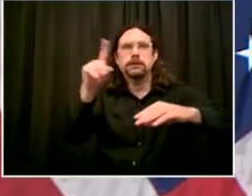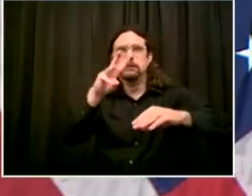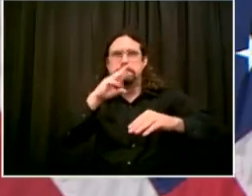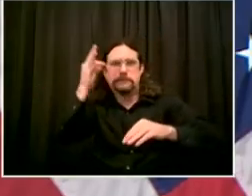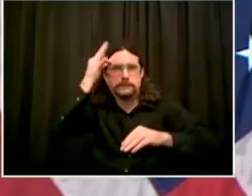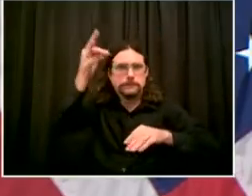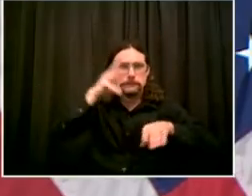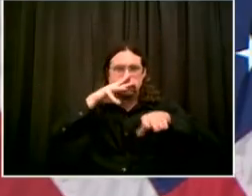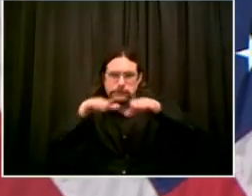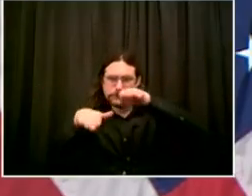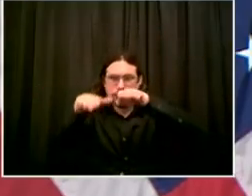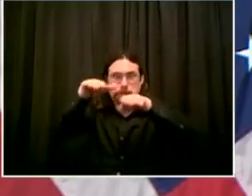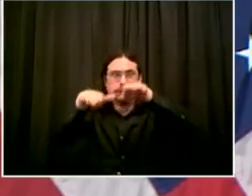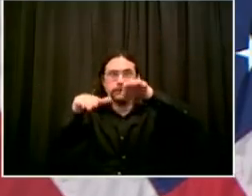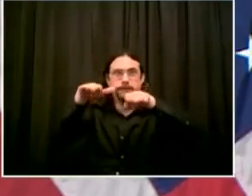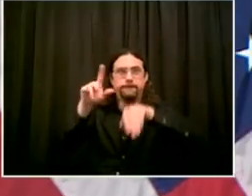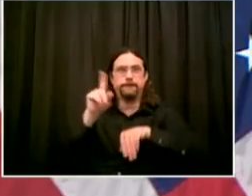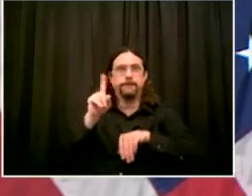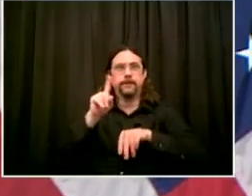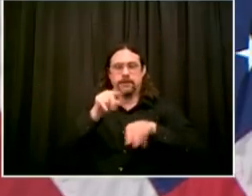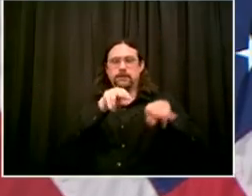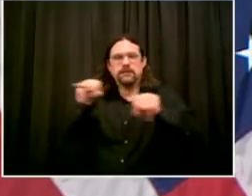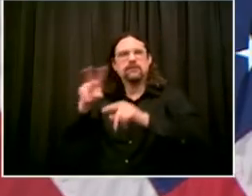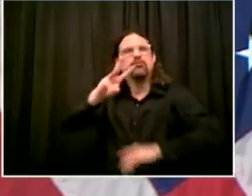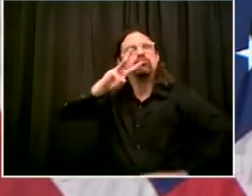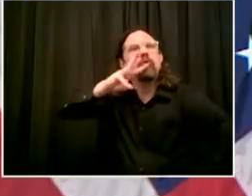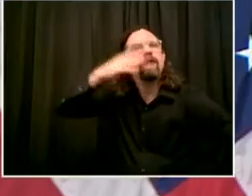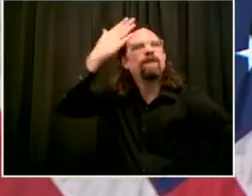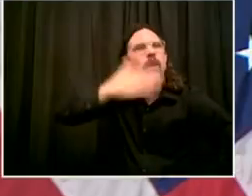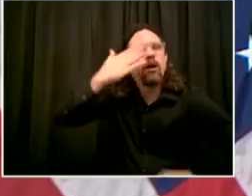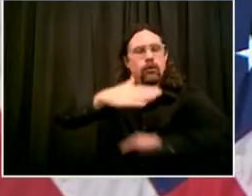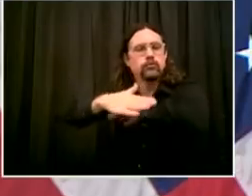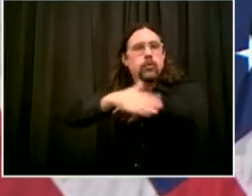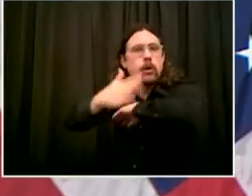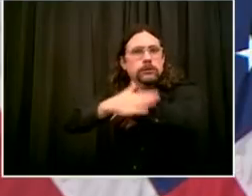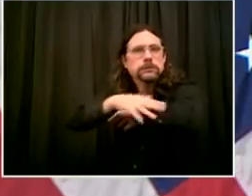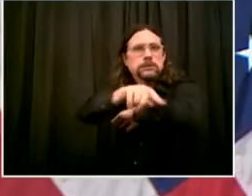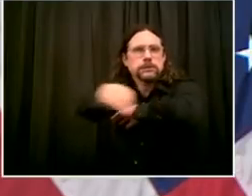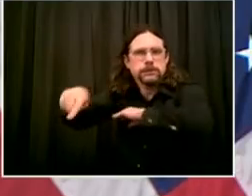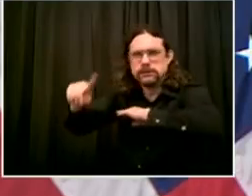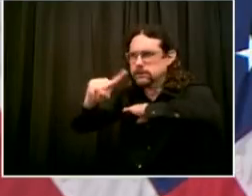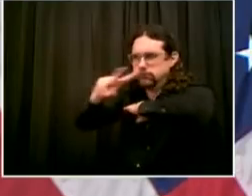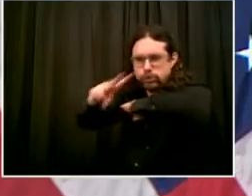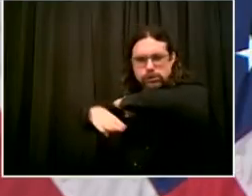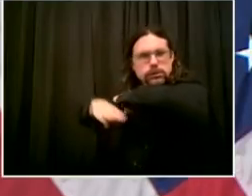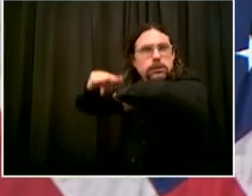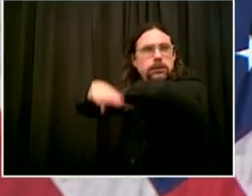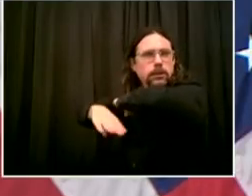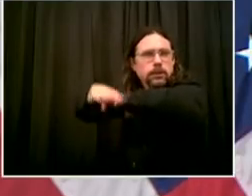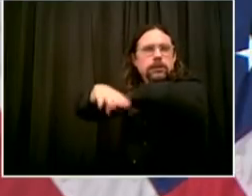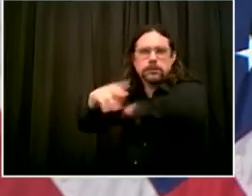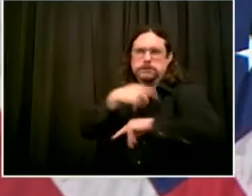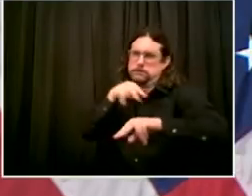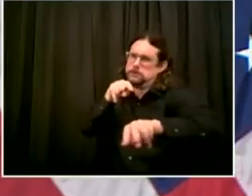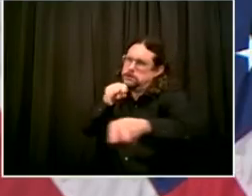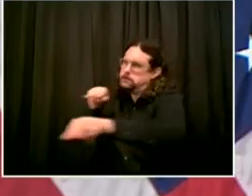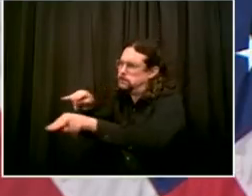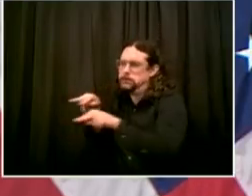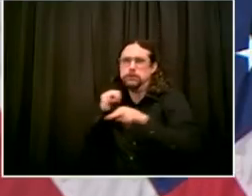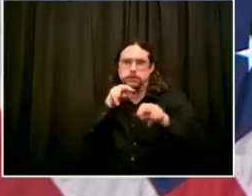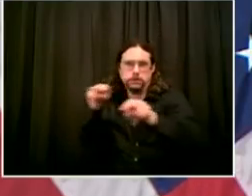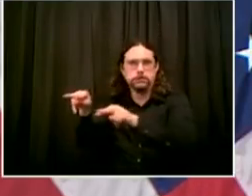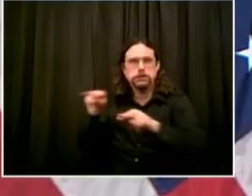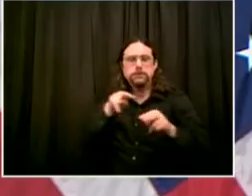placed our down tree task force on alert, and we're lining up emergency tree contracts. Our utility partners have brought in additional crews